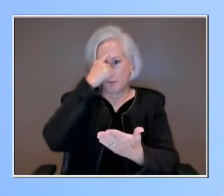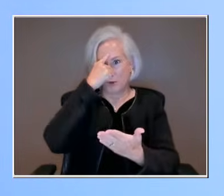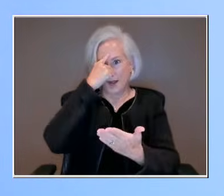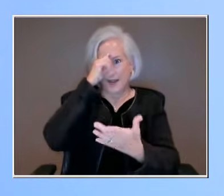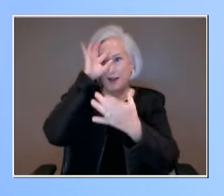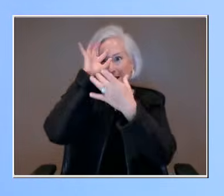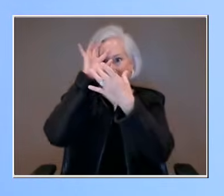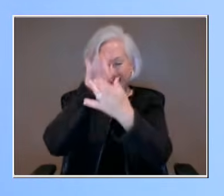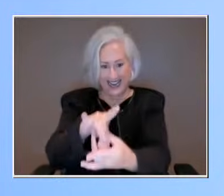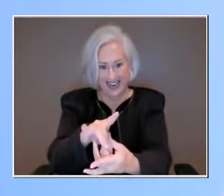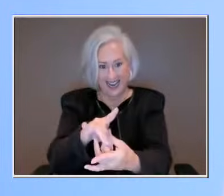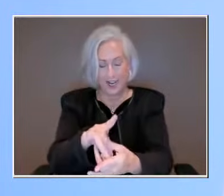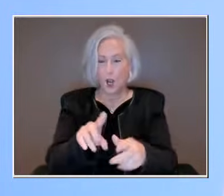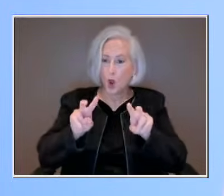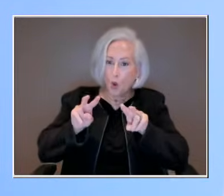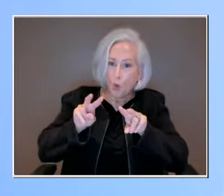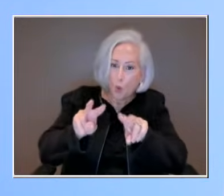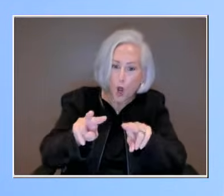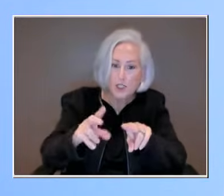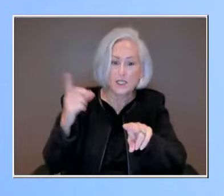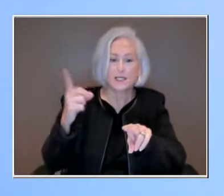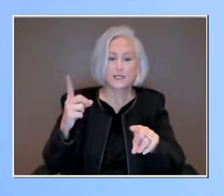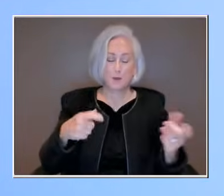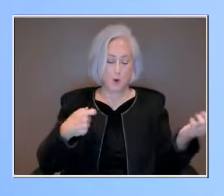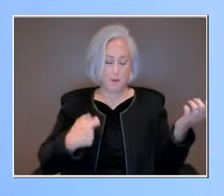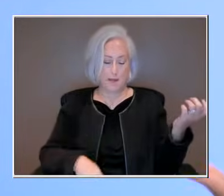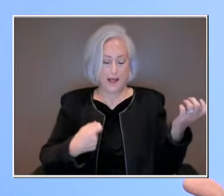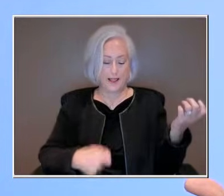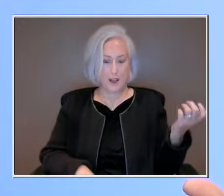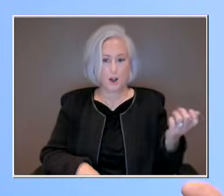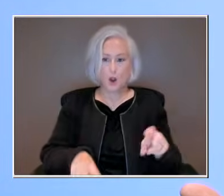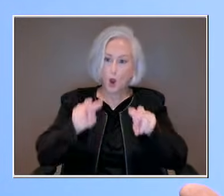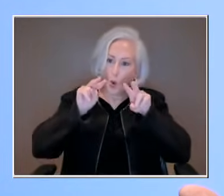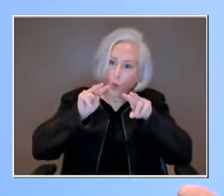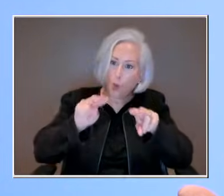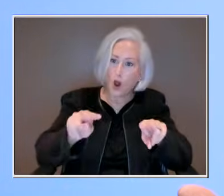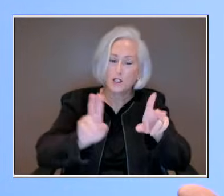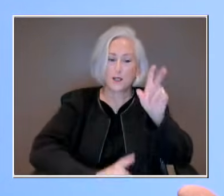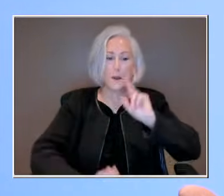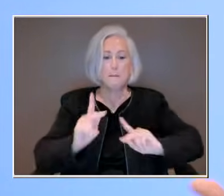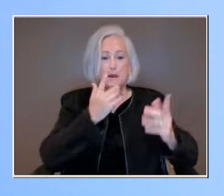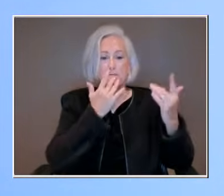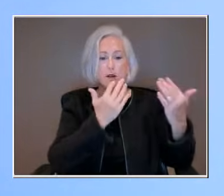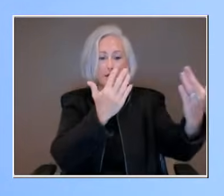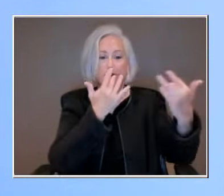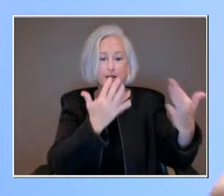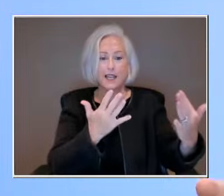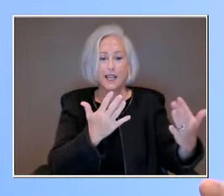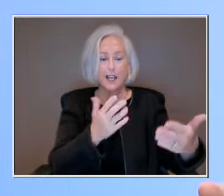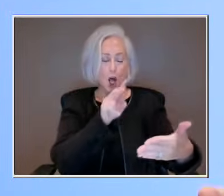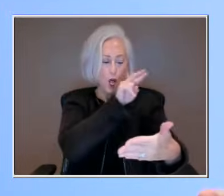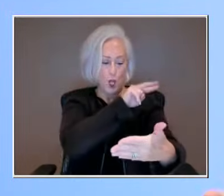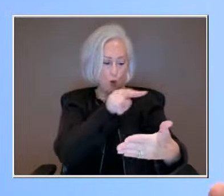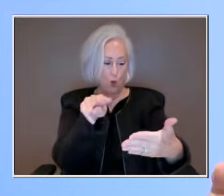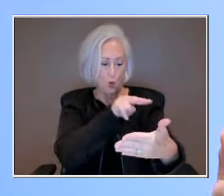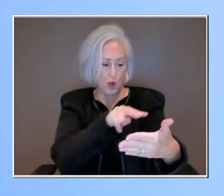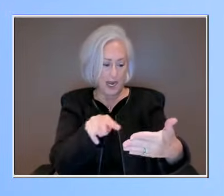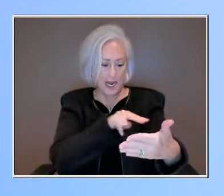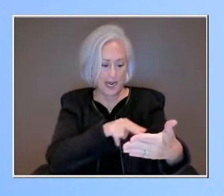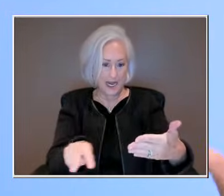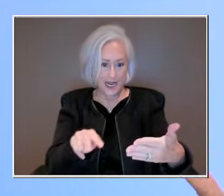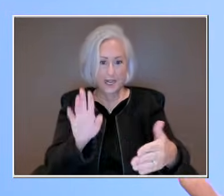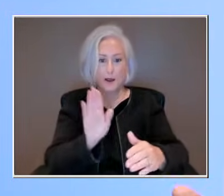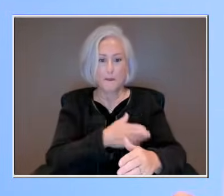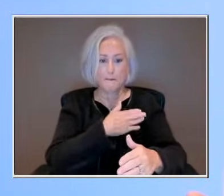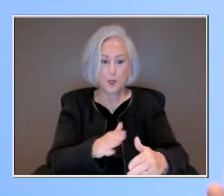guitar, watching a choir sing, or looking at music if that also interests you, reading along with the words if you don't